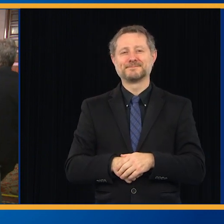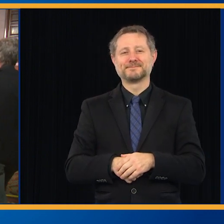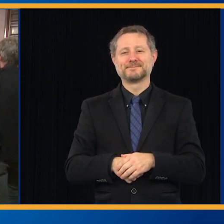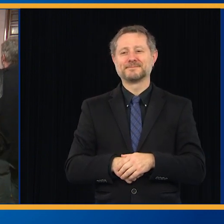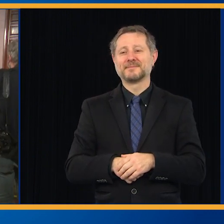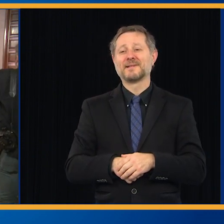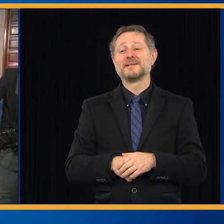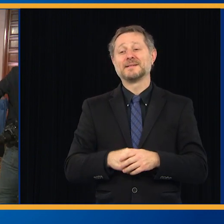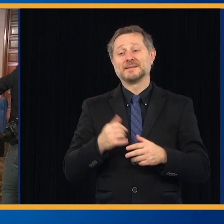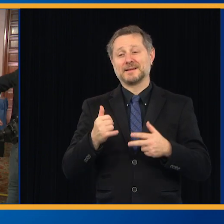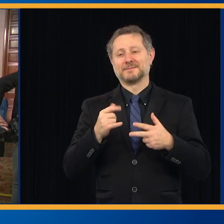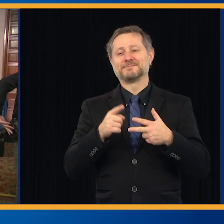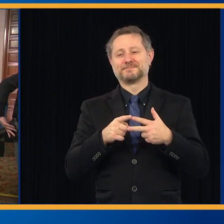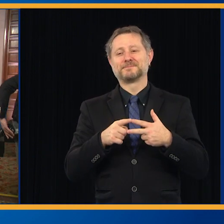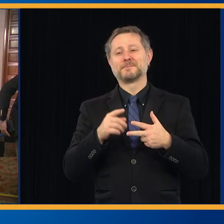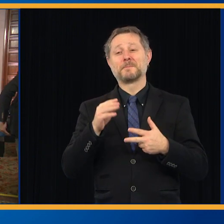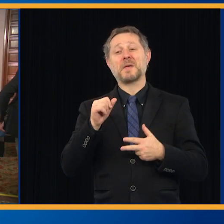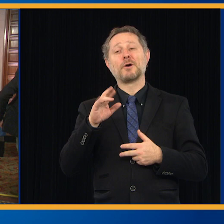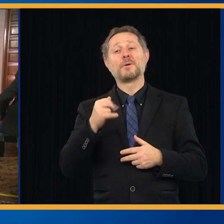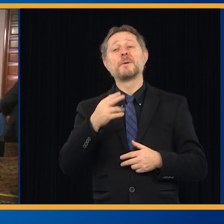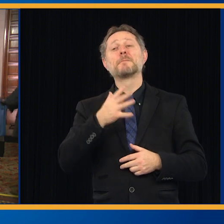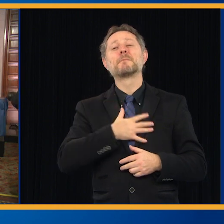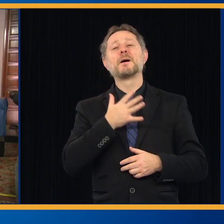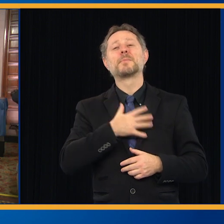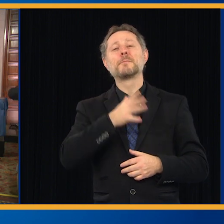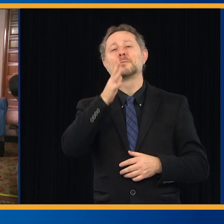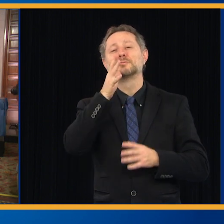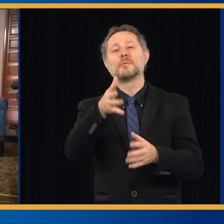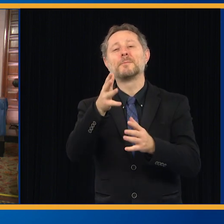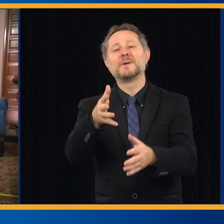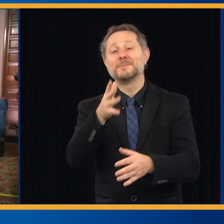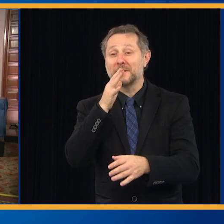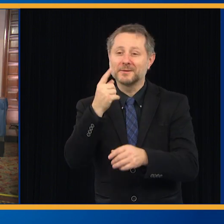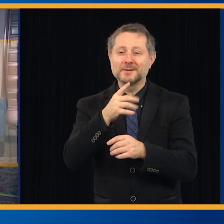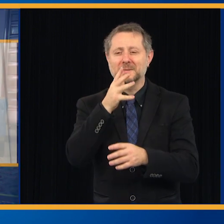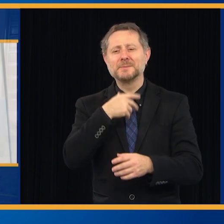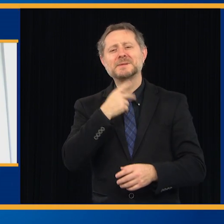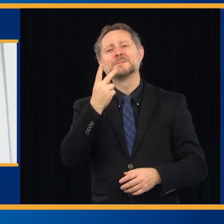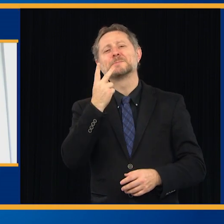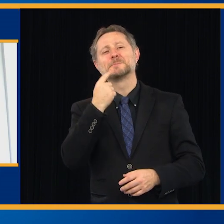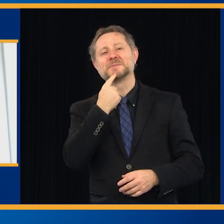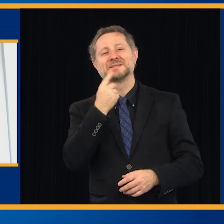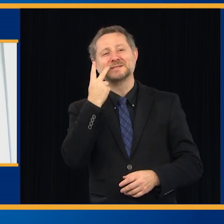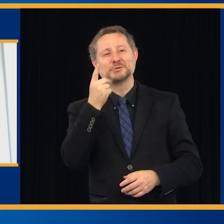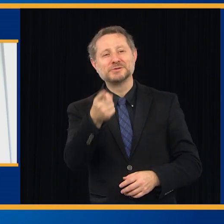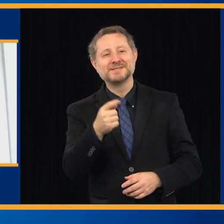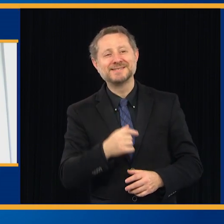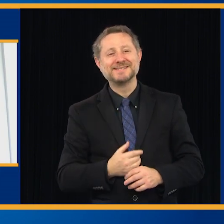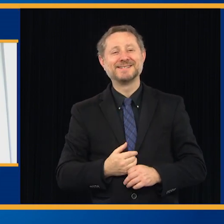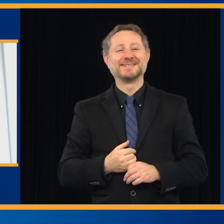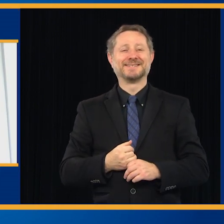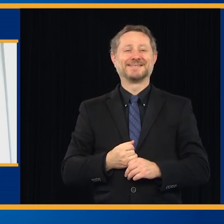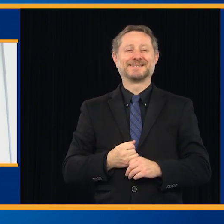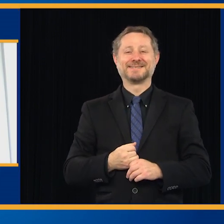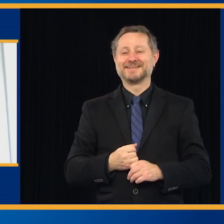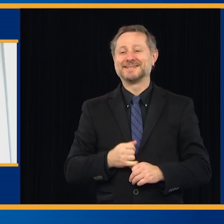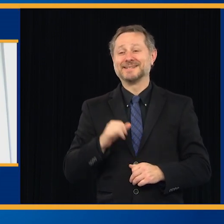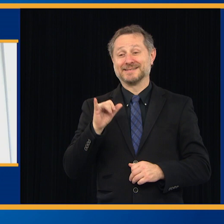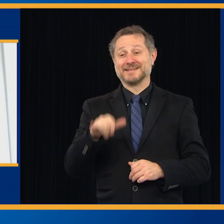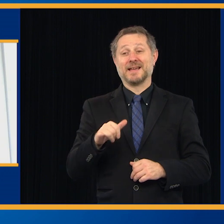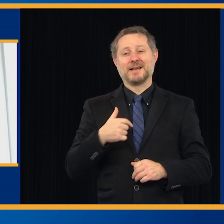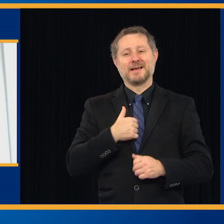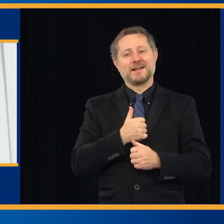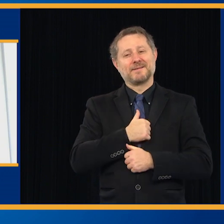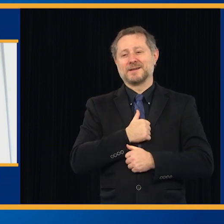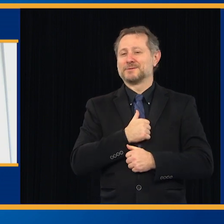Yes, Happy Mother's Day, Grandma. I just was thinking sweetheart. today about this story that I love hearing you tell